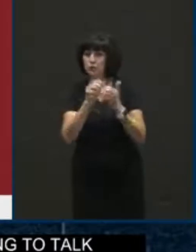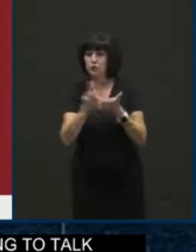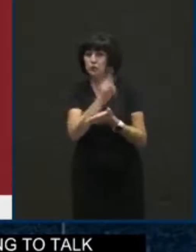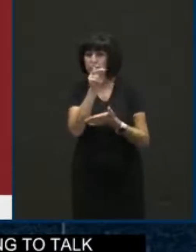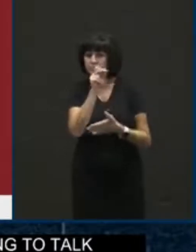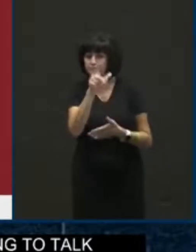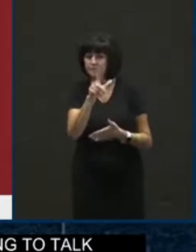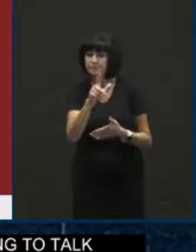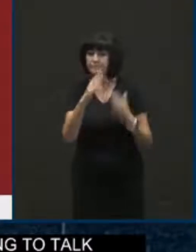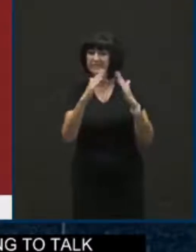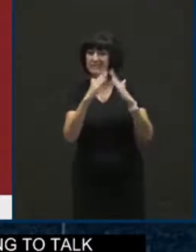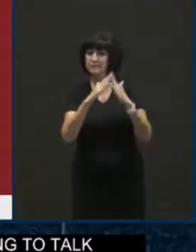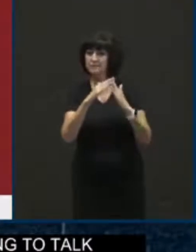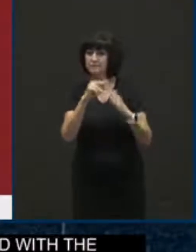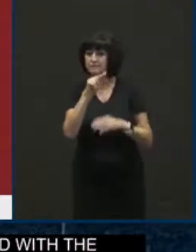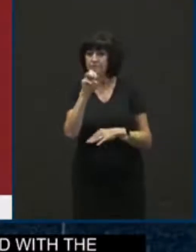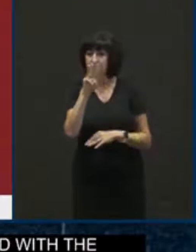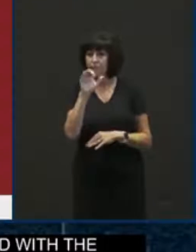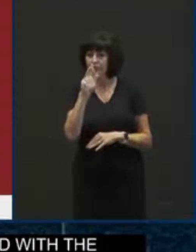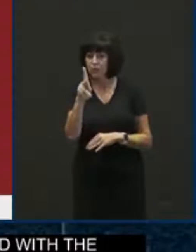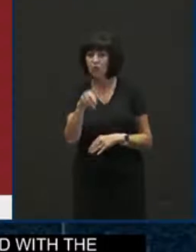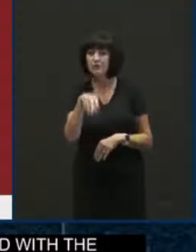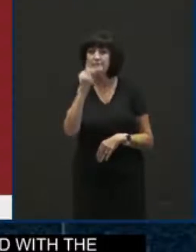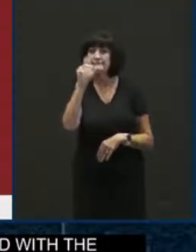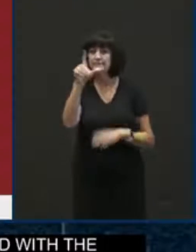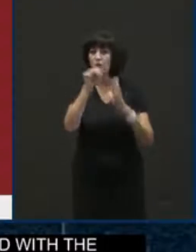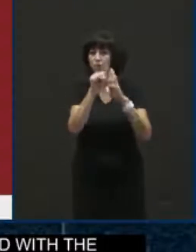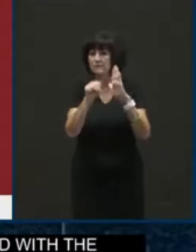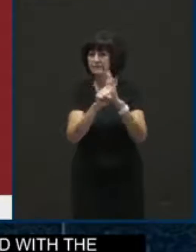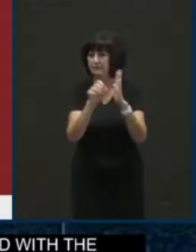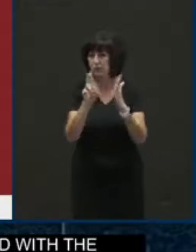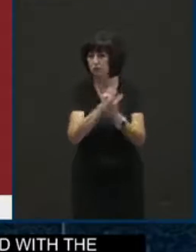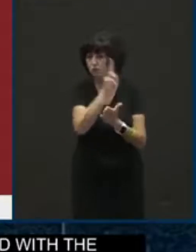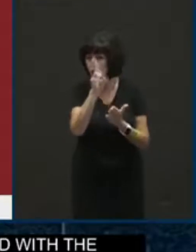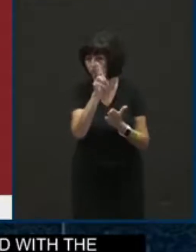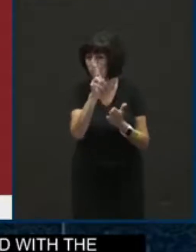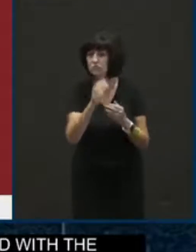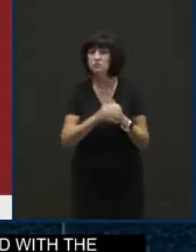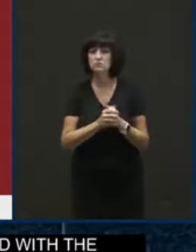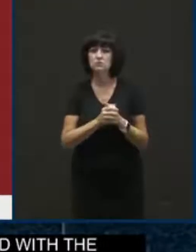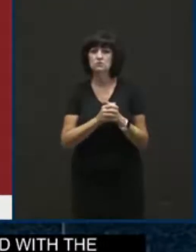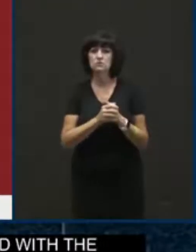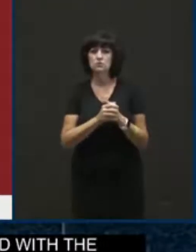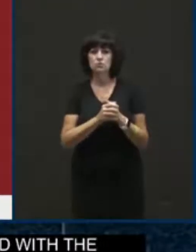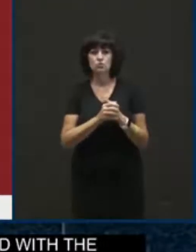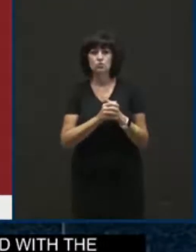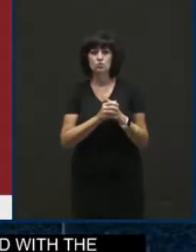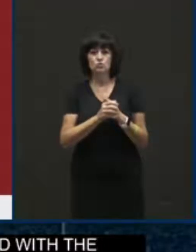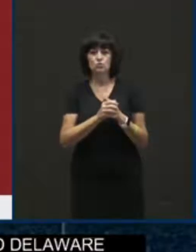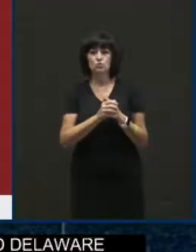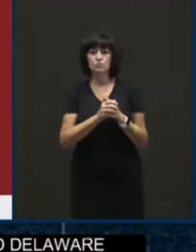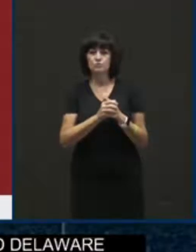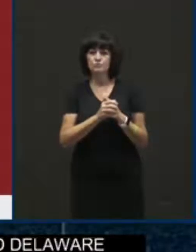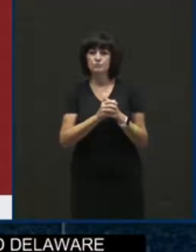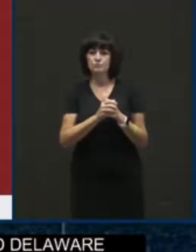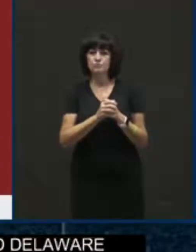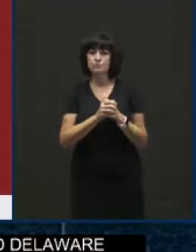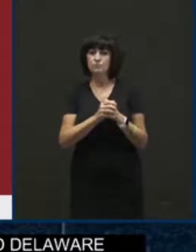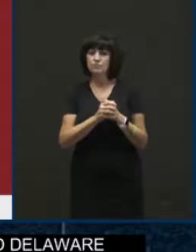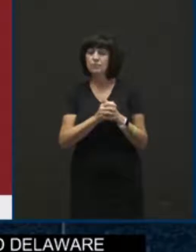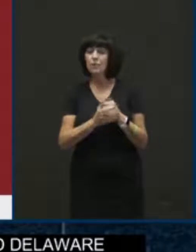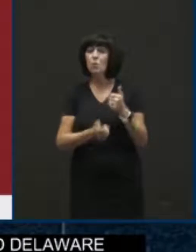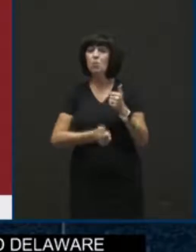Delaware State University, with respect to these challenges, and mostly centered, we think, in